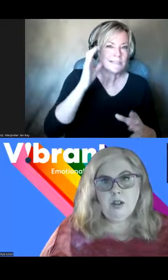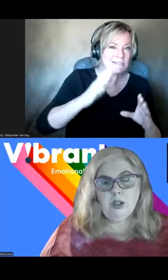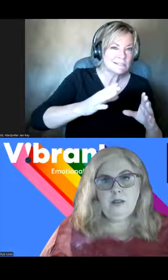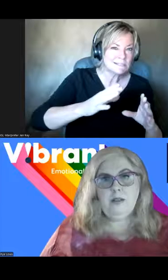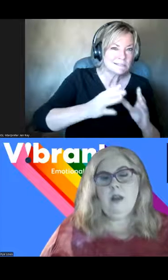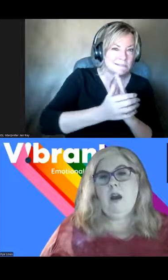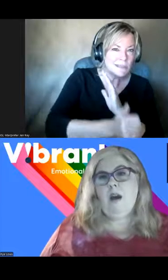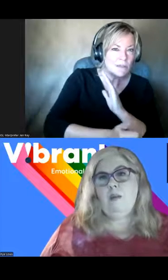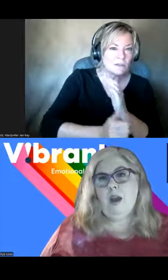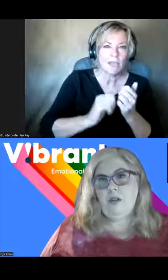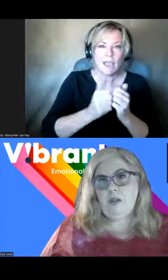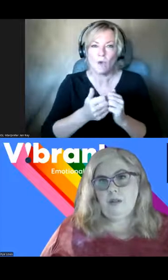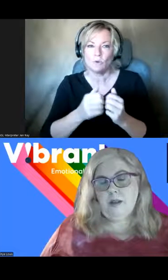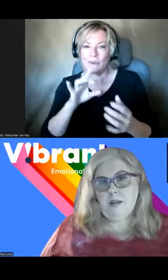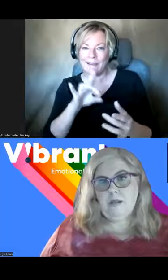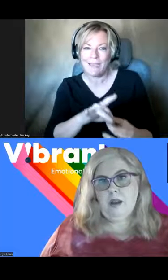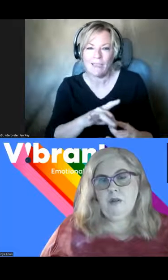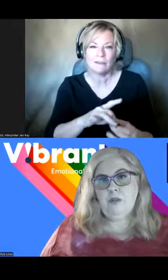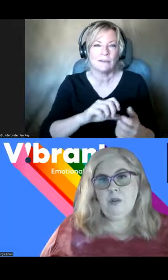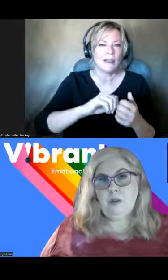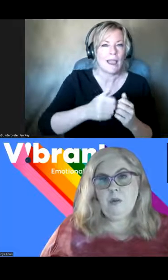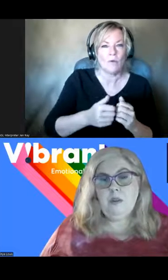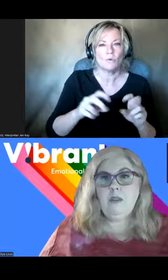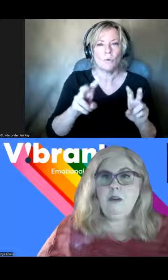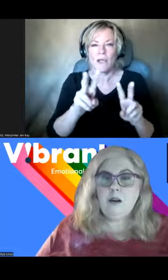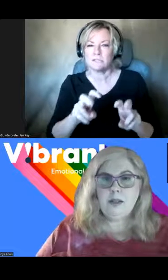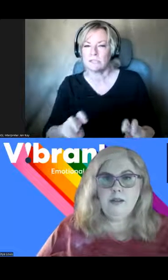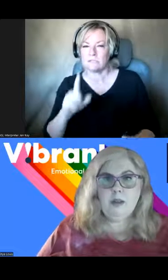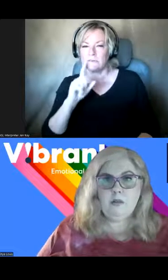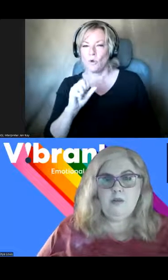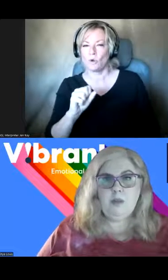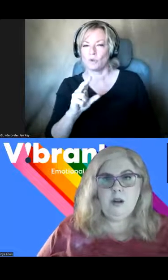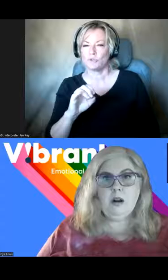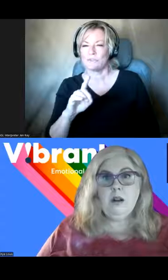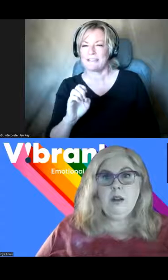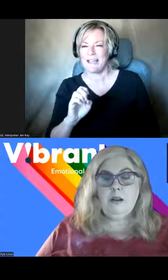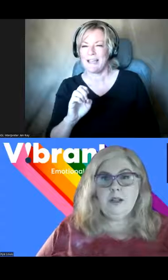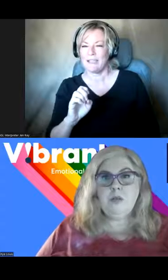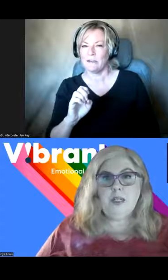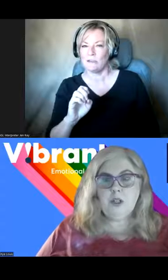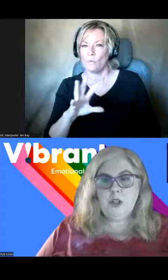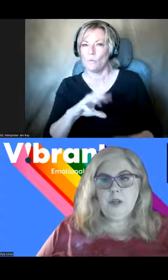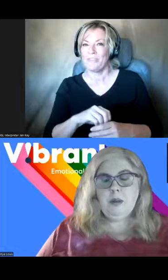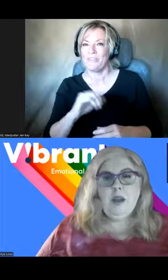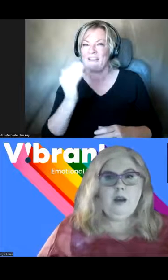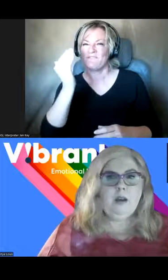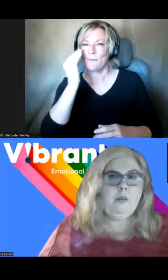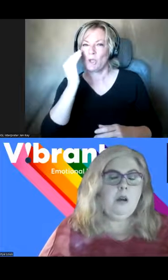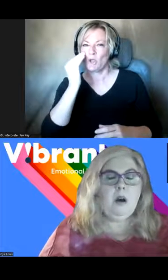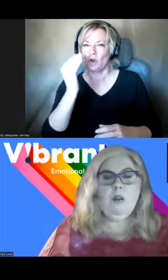make connections, how to assess for suicide within the context of a familiar contact